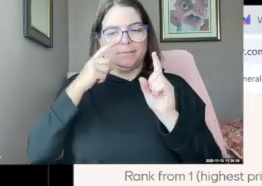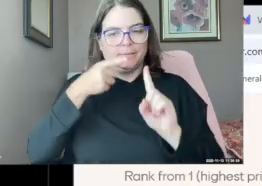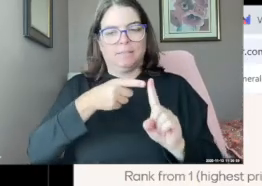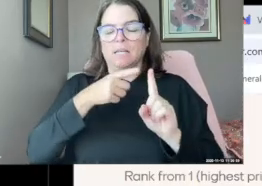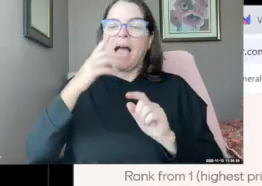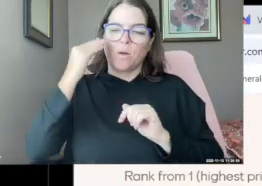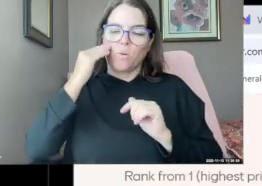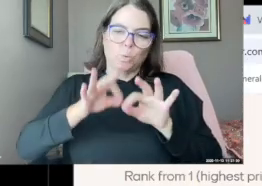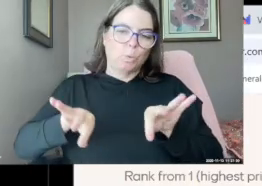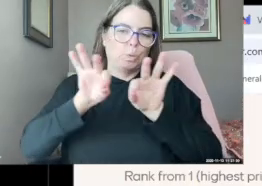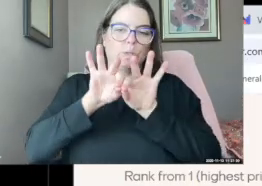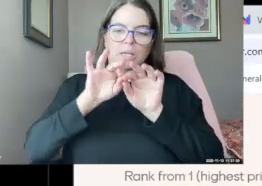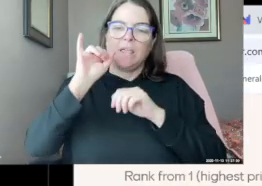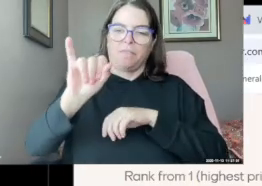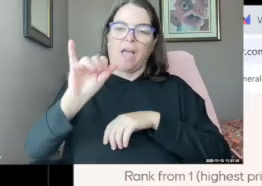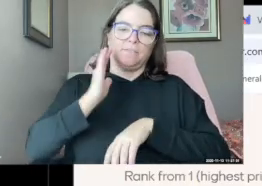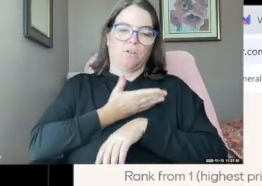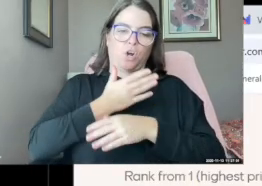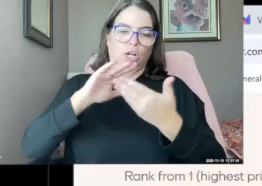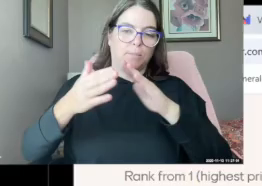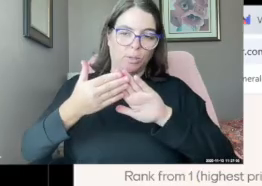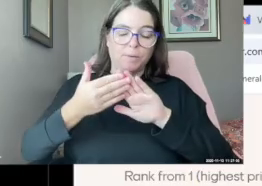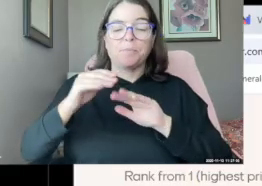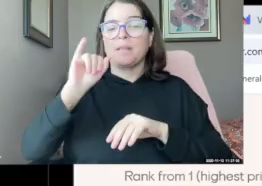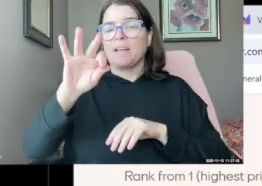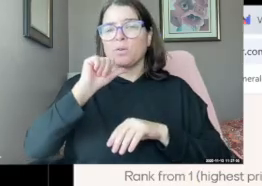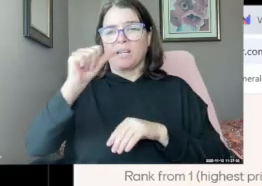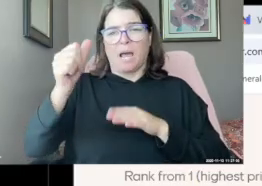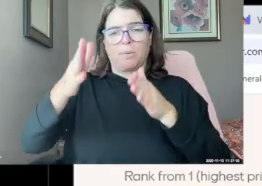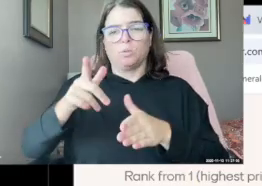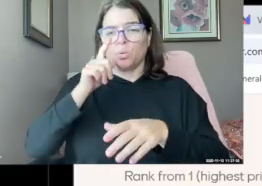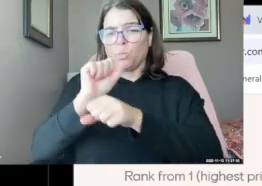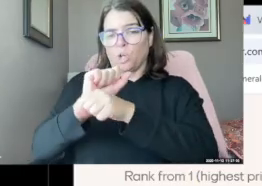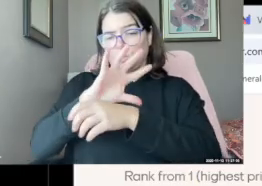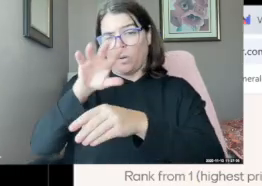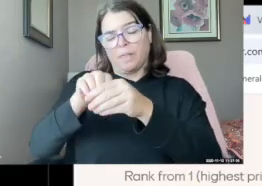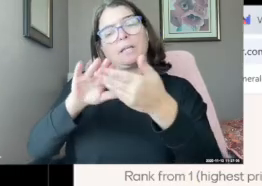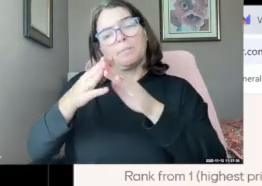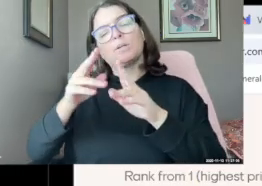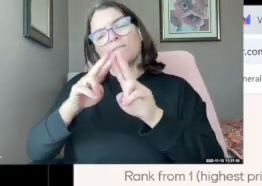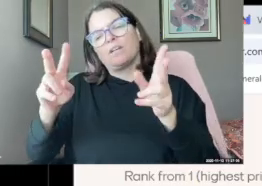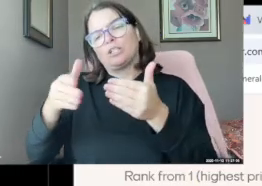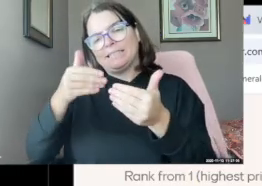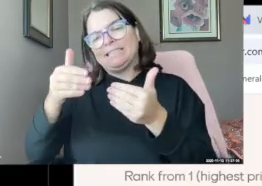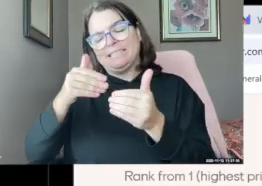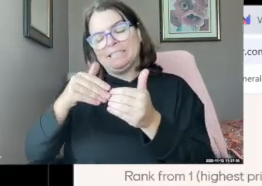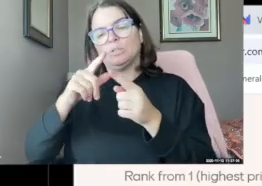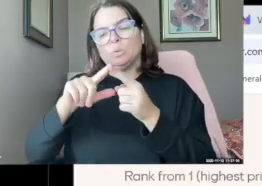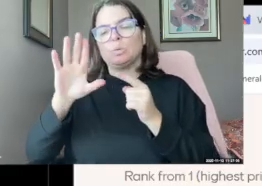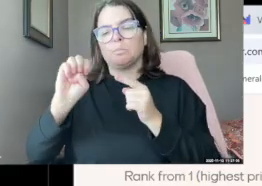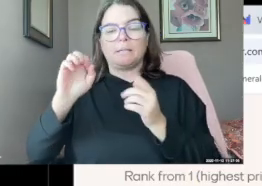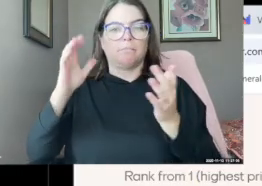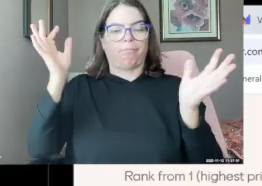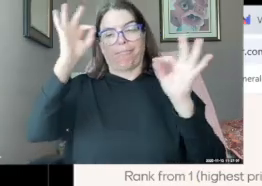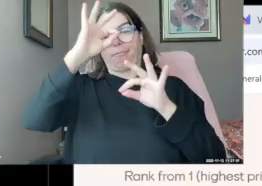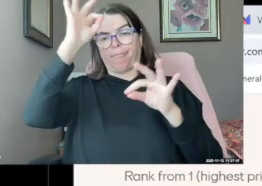for education and outreach, again, this is my bread and butter, and I know how detrimental that is to our communities.